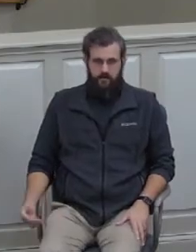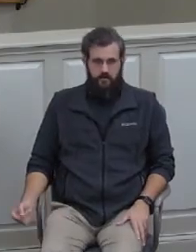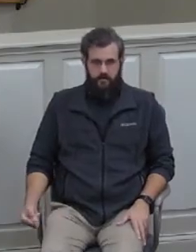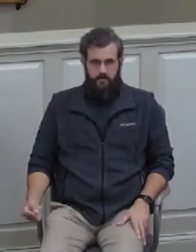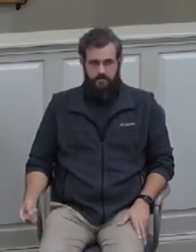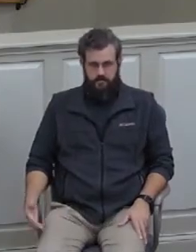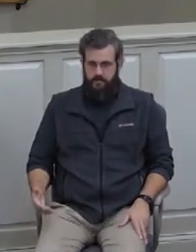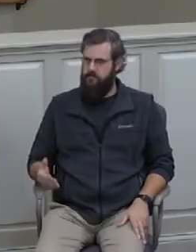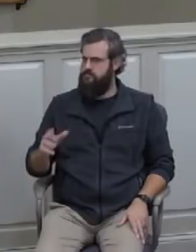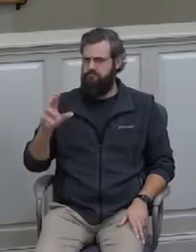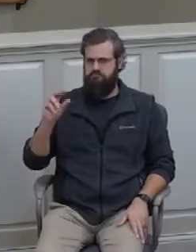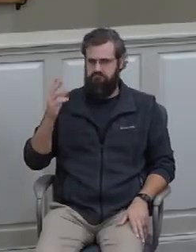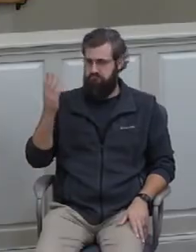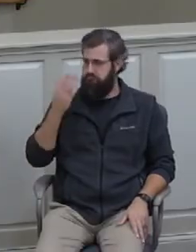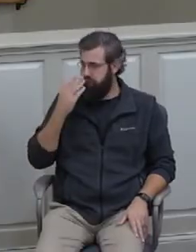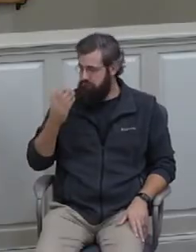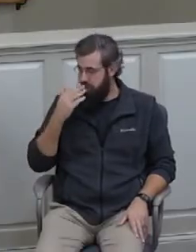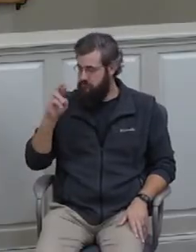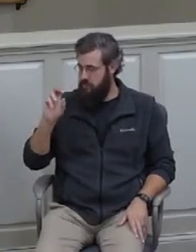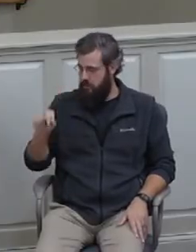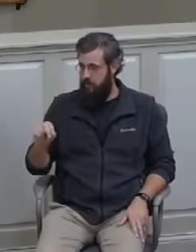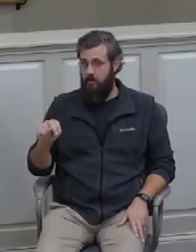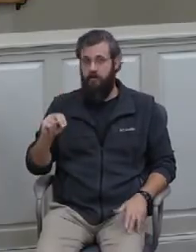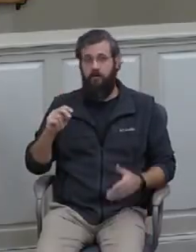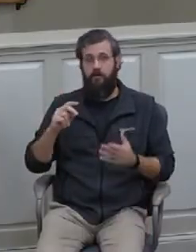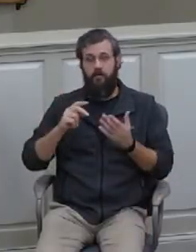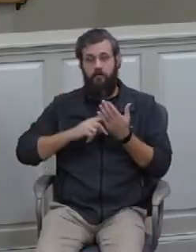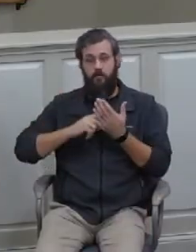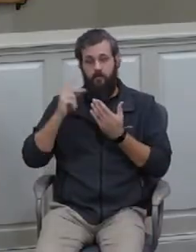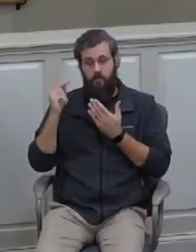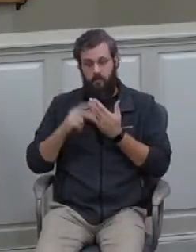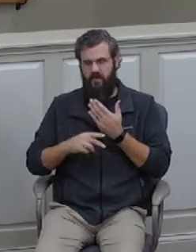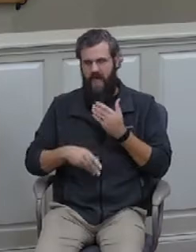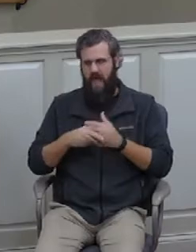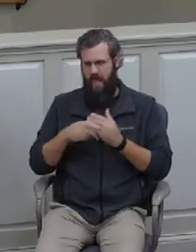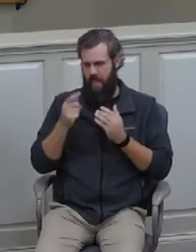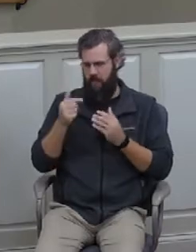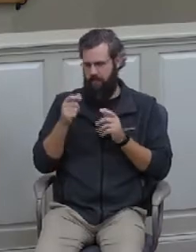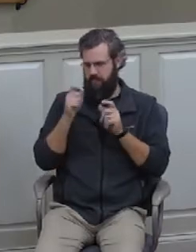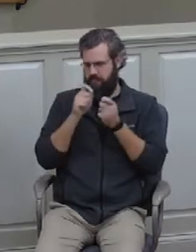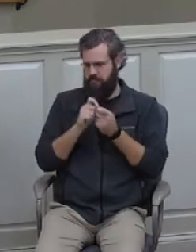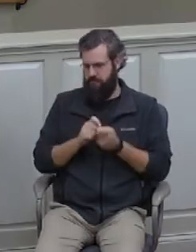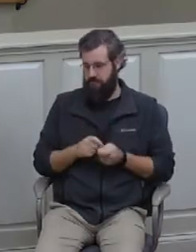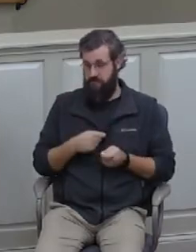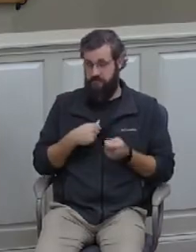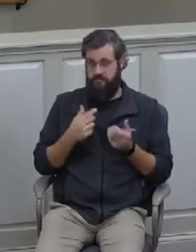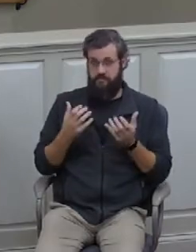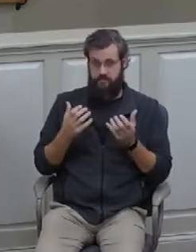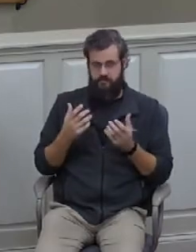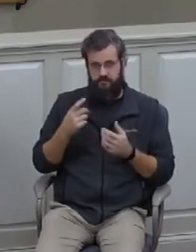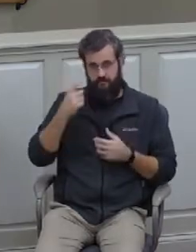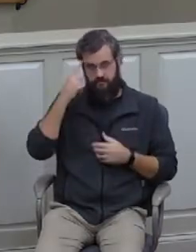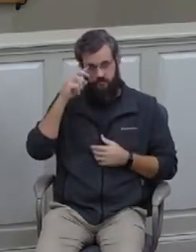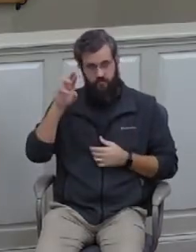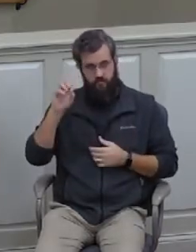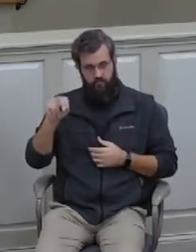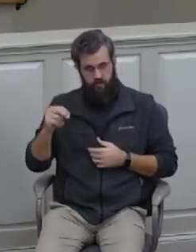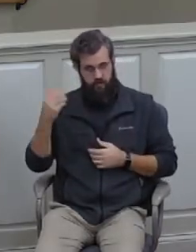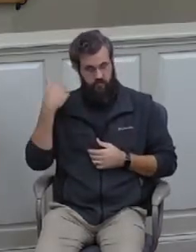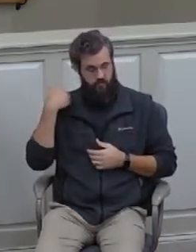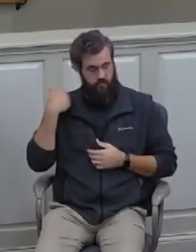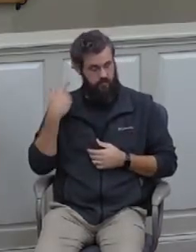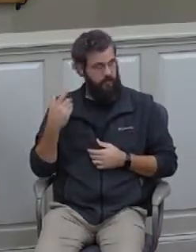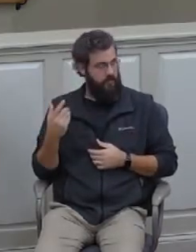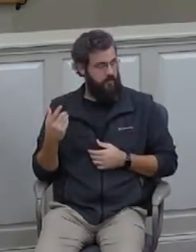No, thank you, Ron. But the program, to add a little bit of detail, and I was wanting to do this for Ron earlier,